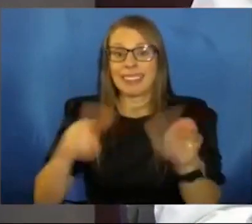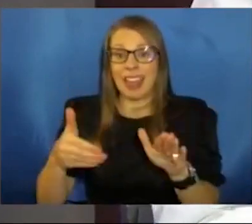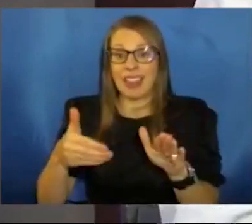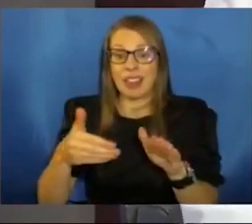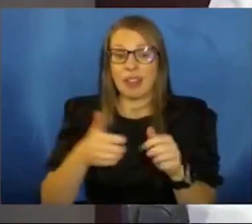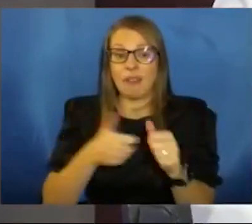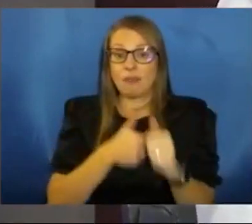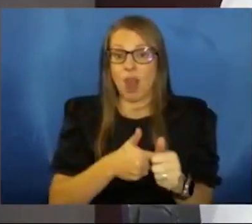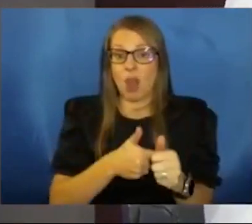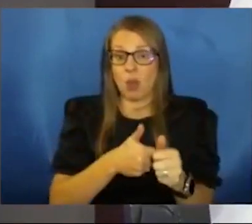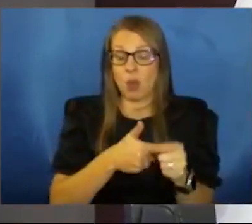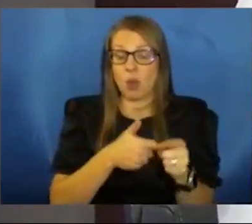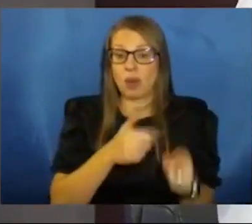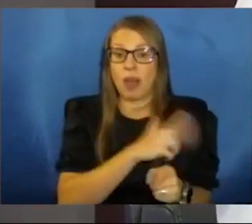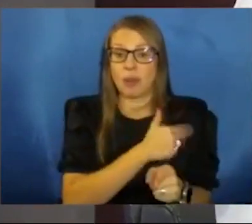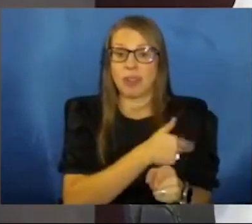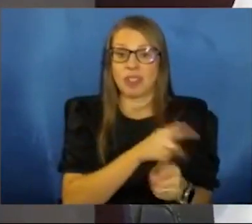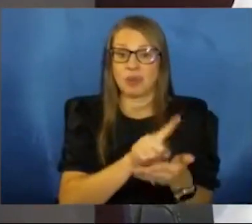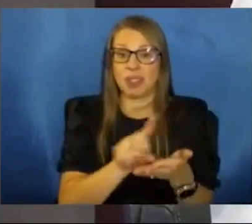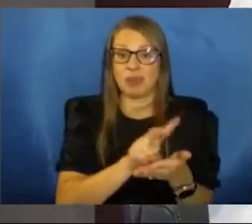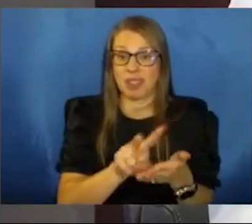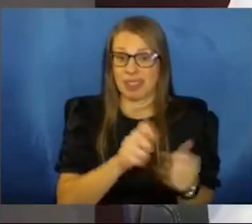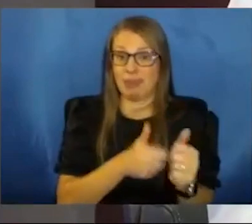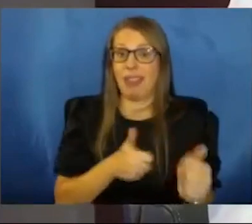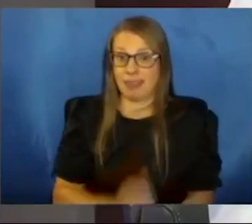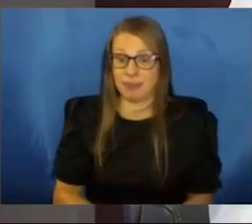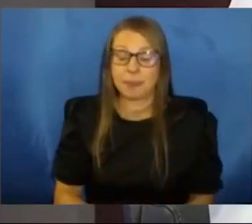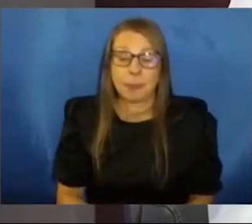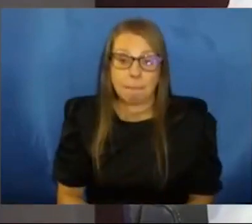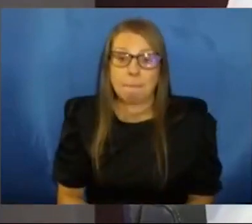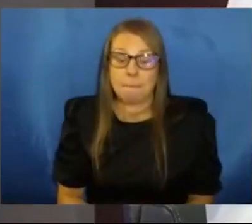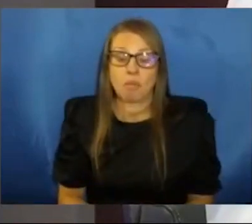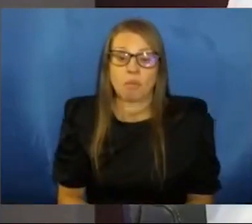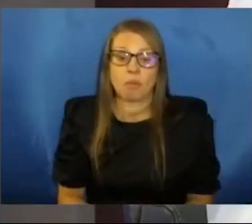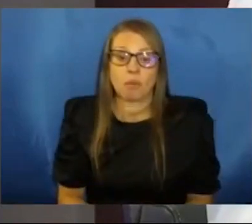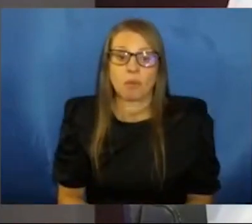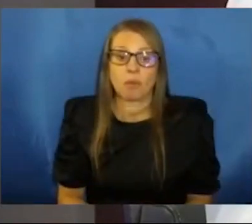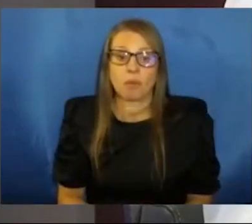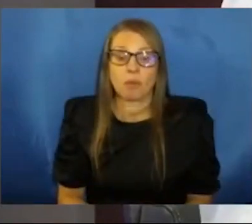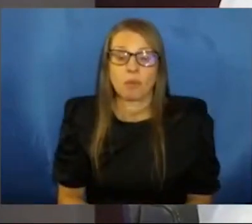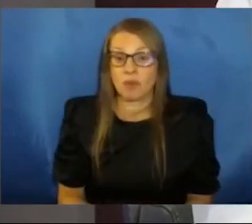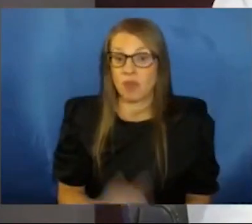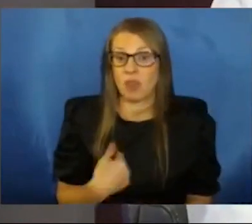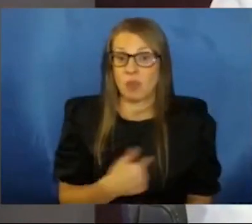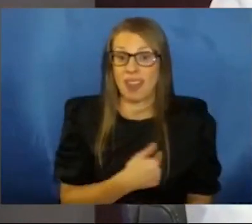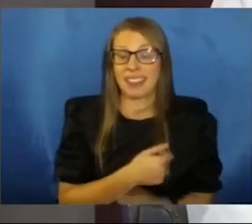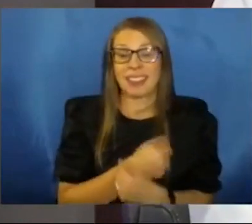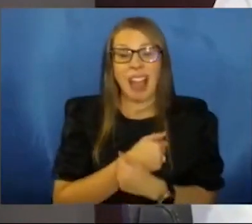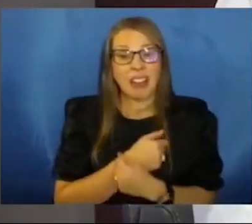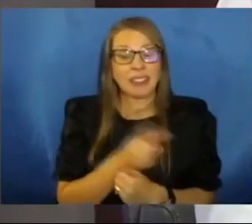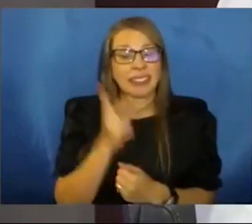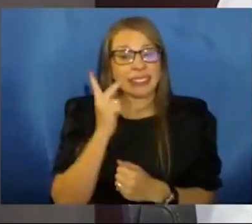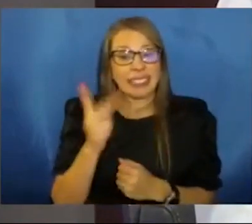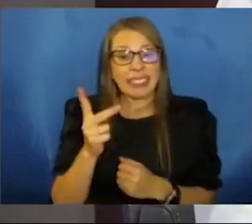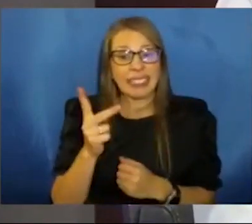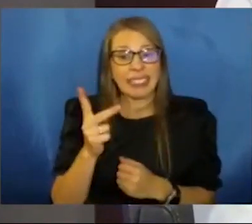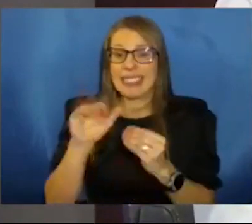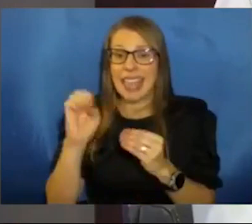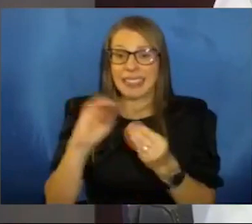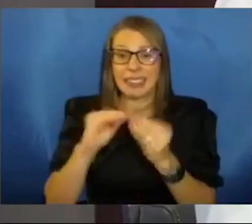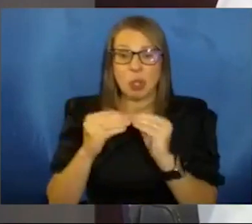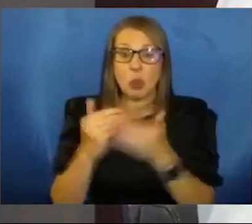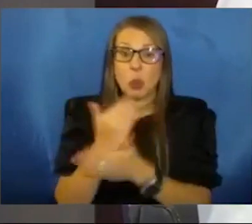symptoms, please don't go to work and spread it. There is ready testing available all over. There is good access to testing, whether